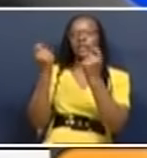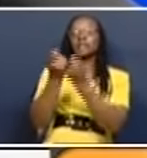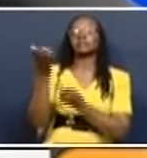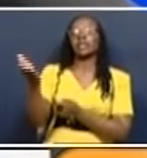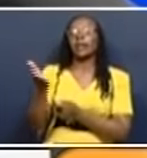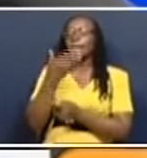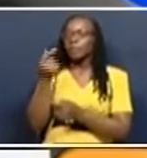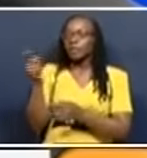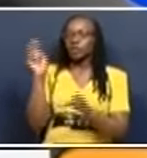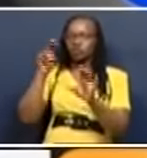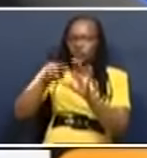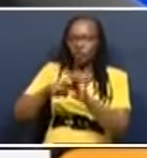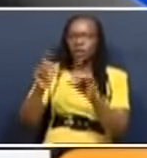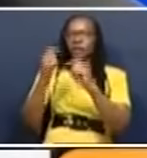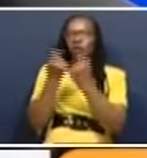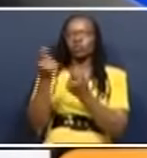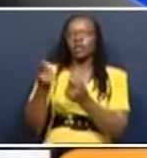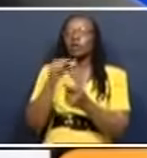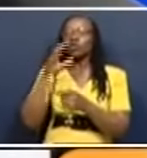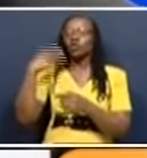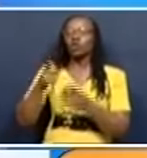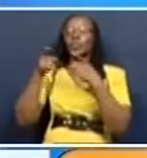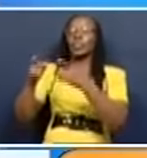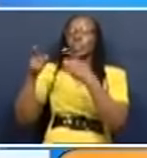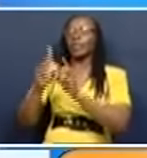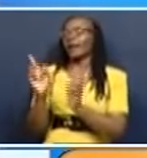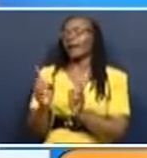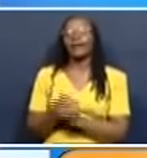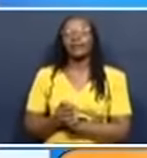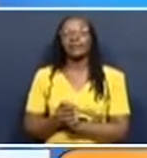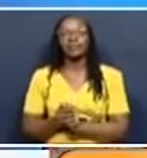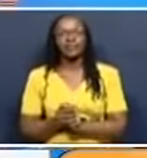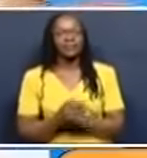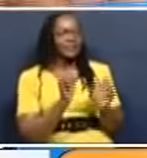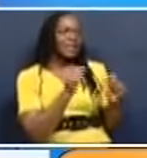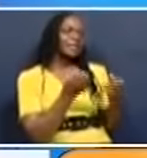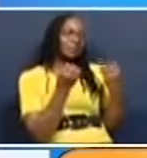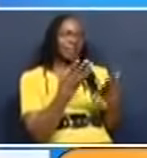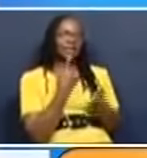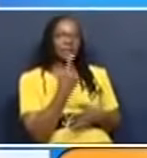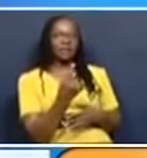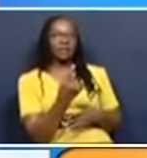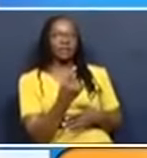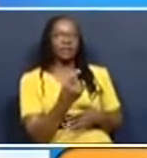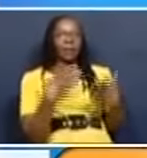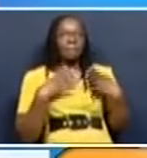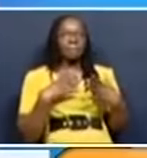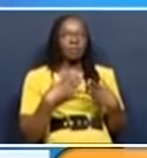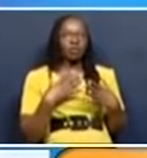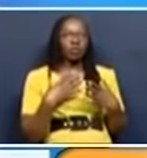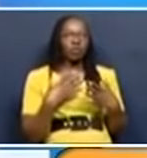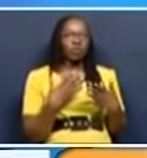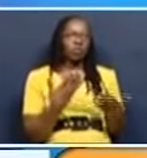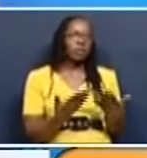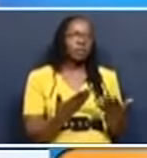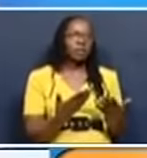on the back. Right. Let's not bash them every day. Okay, but many, of course, talk about the problem being external forces, and I'll come to that. Yes.